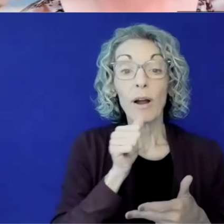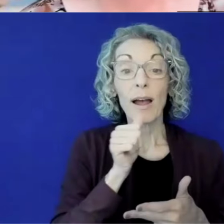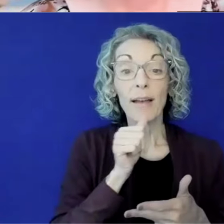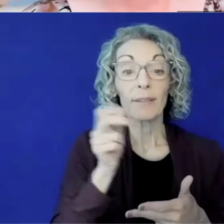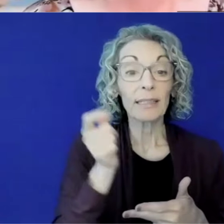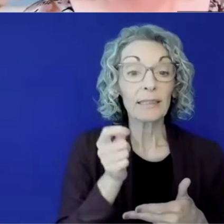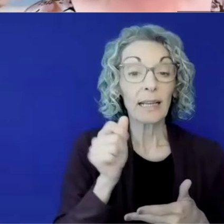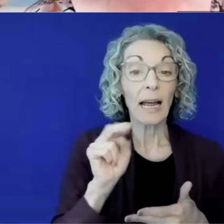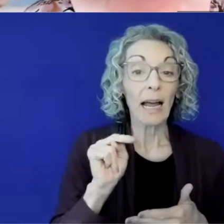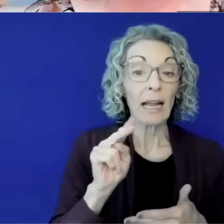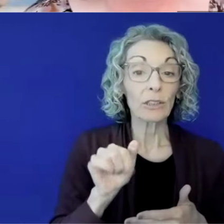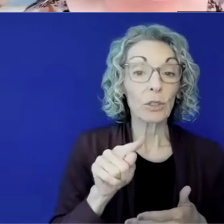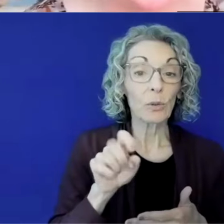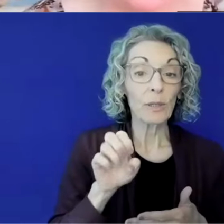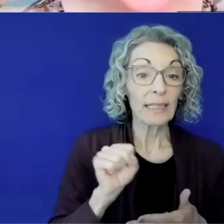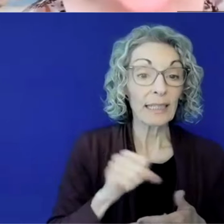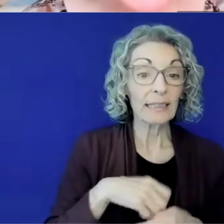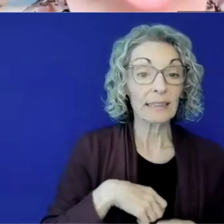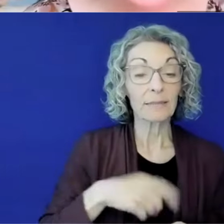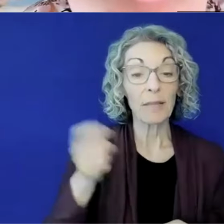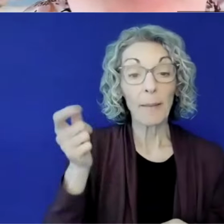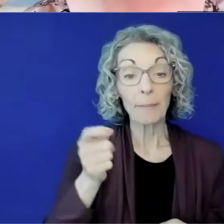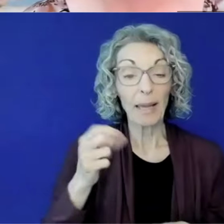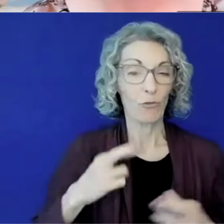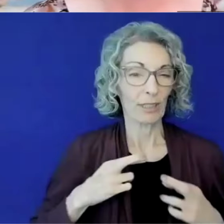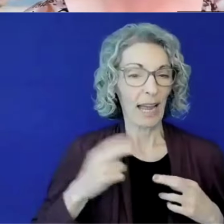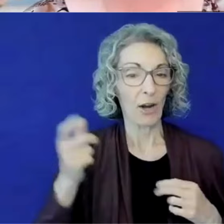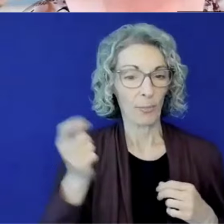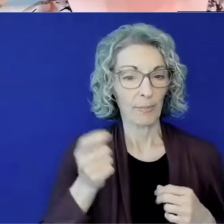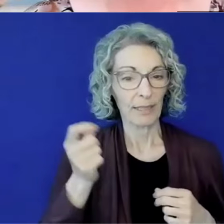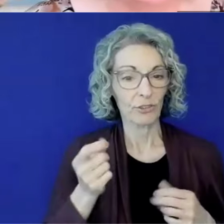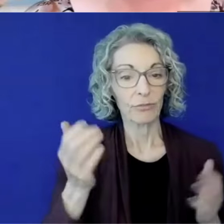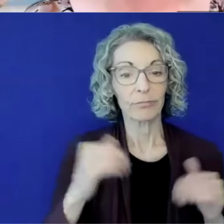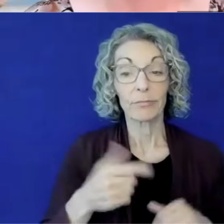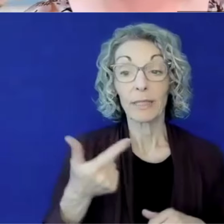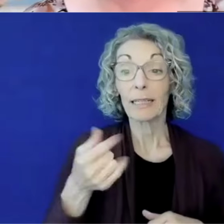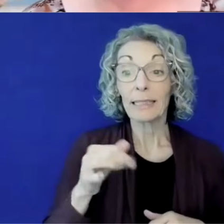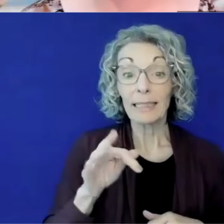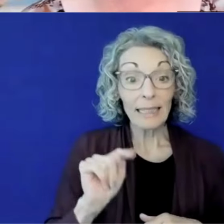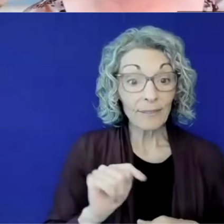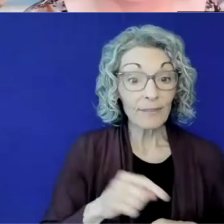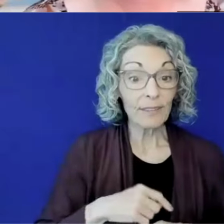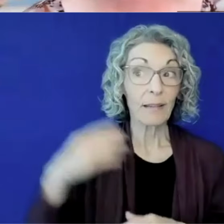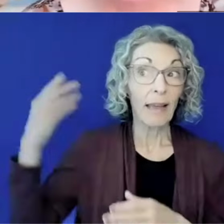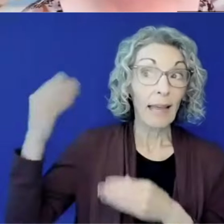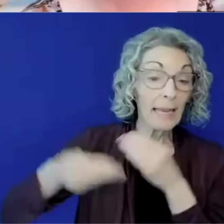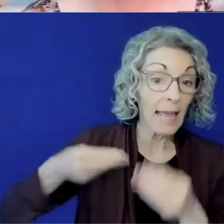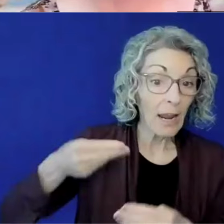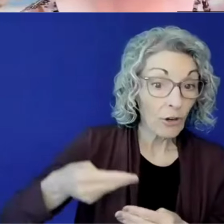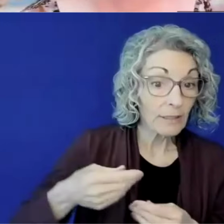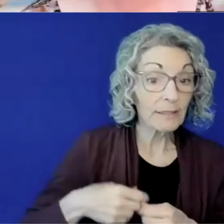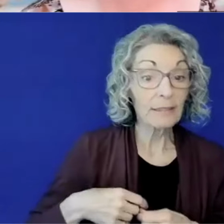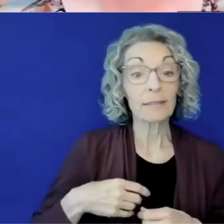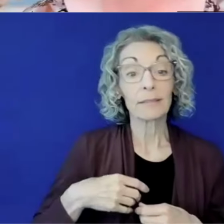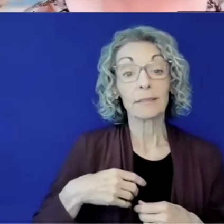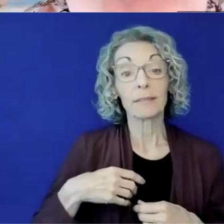pensions, gifts and inheritances, spousal support or